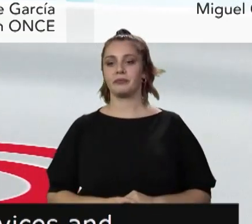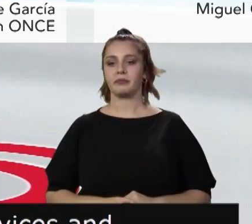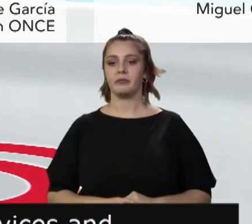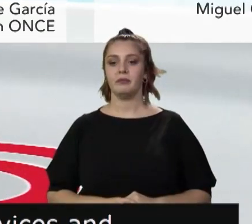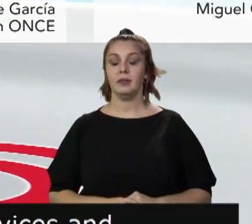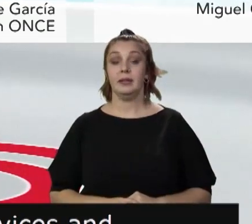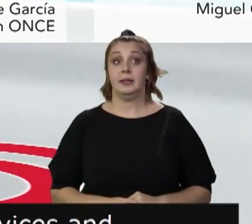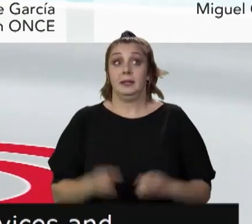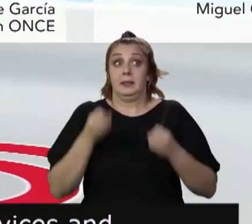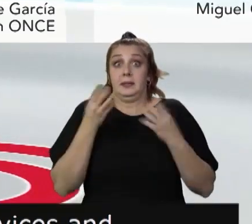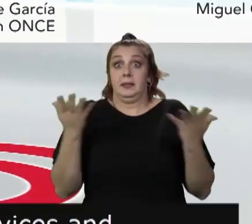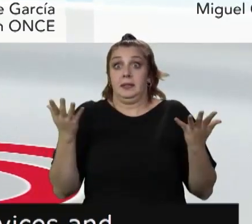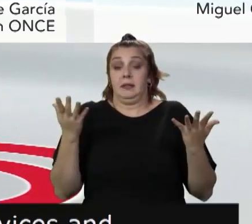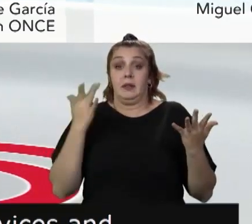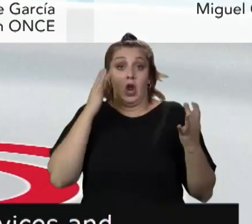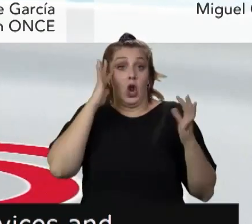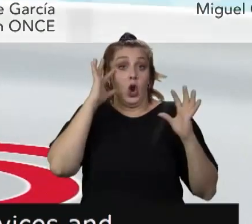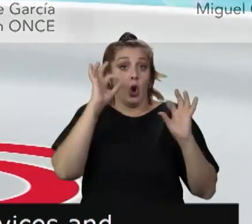with disabilities?